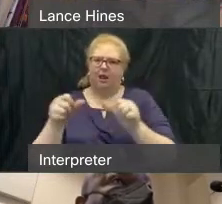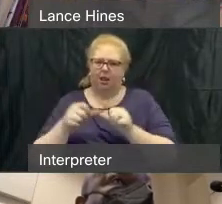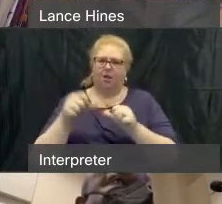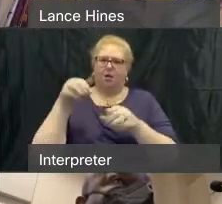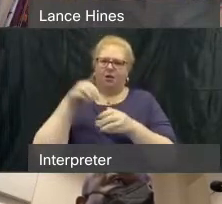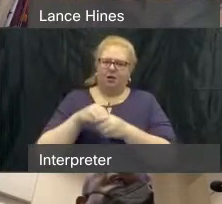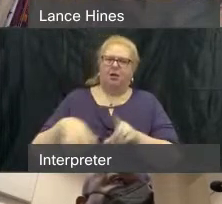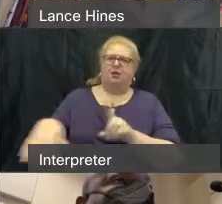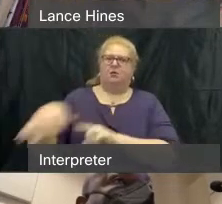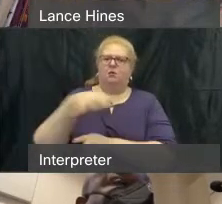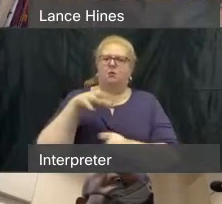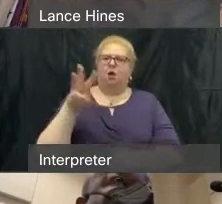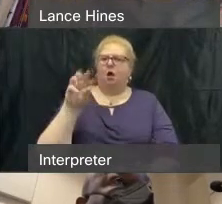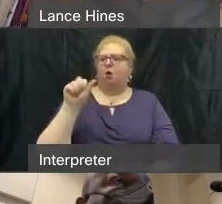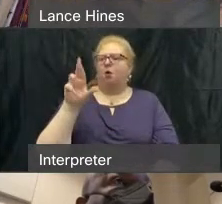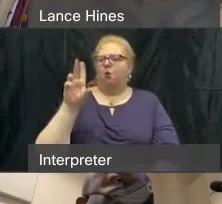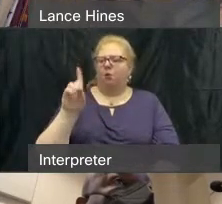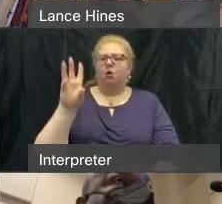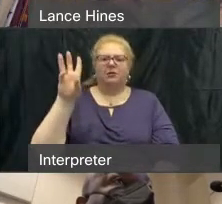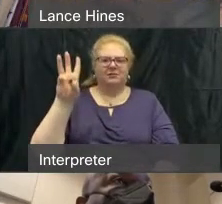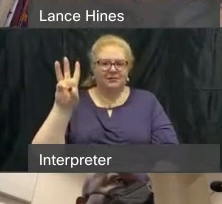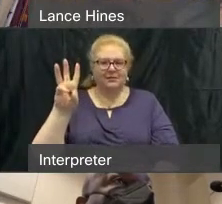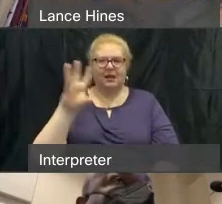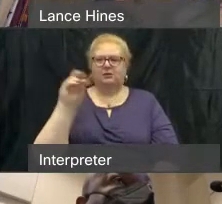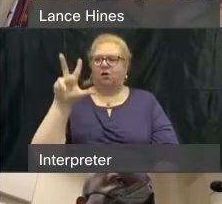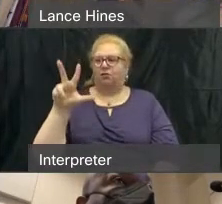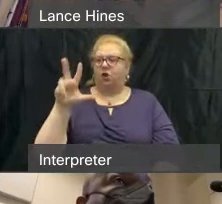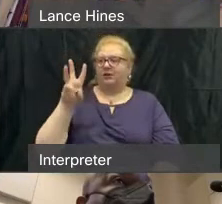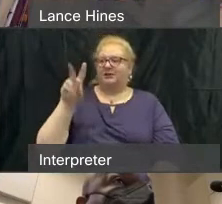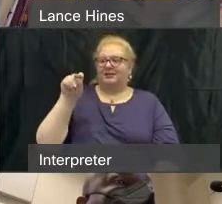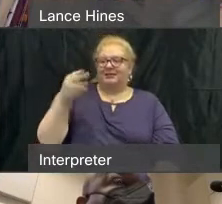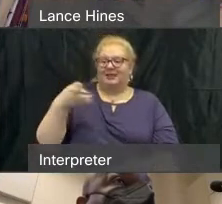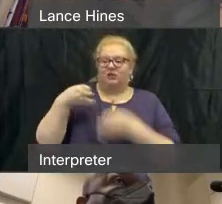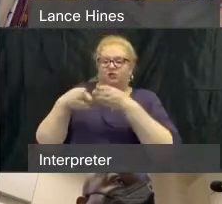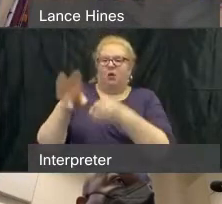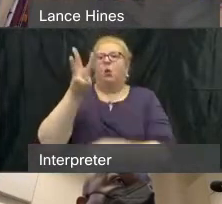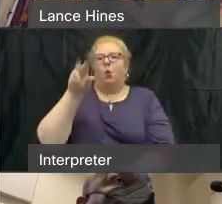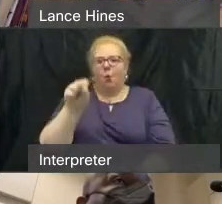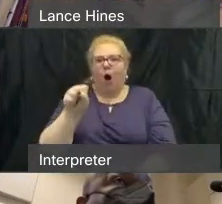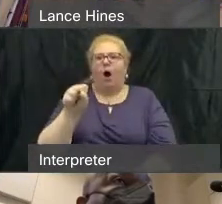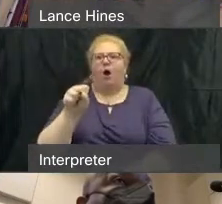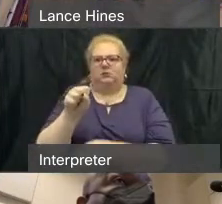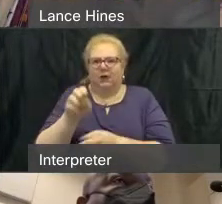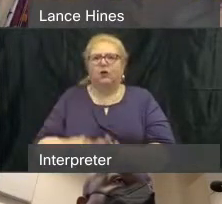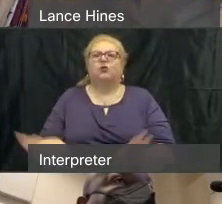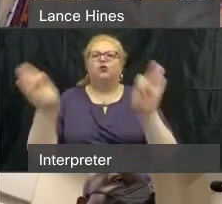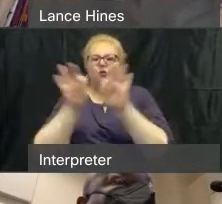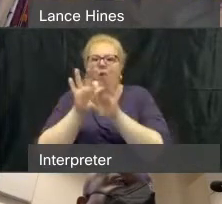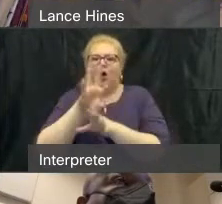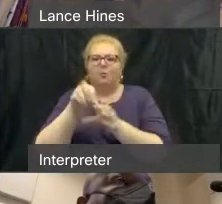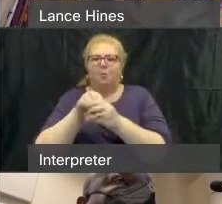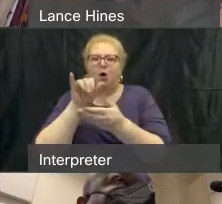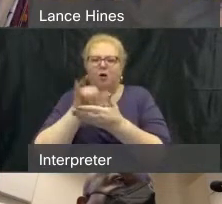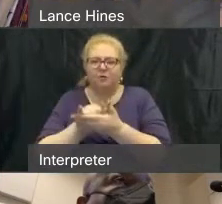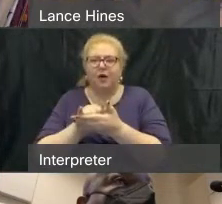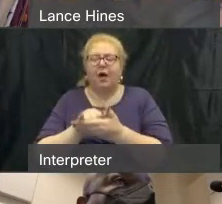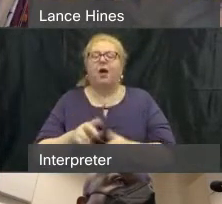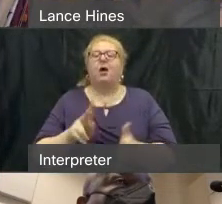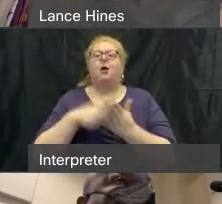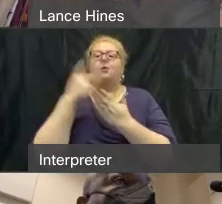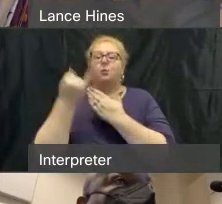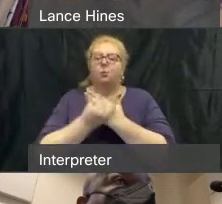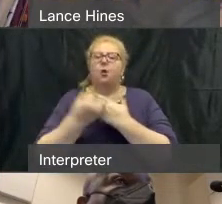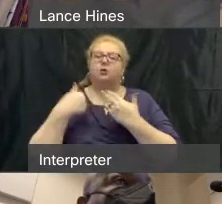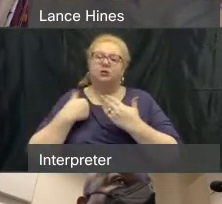6, of which 36th Street was a critical part of it. So the projects that I'm going to be